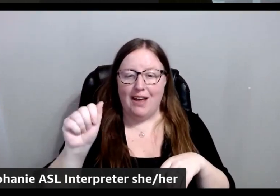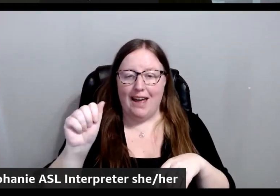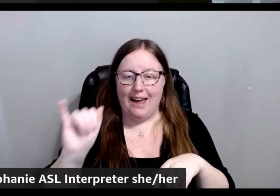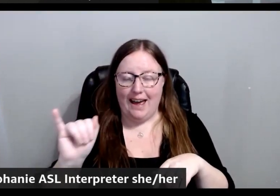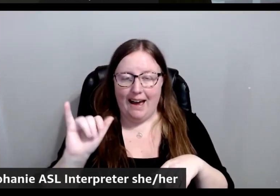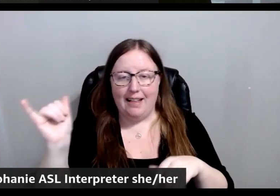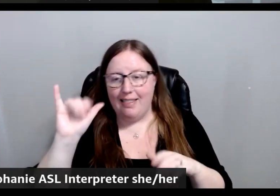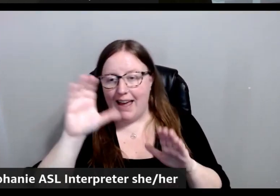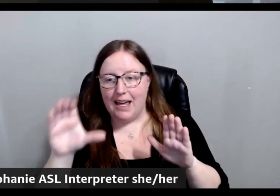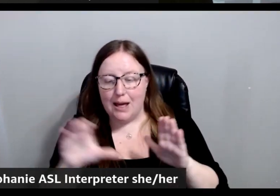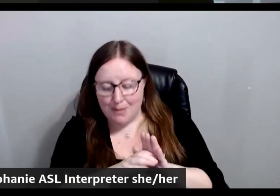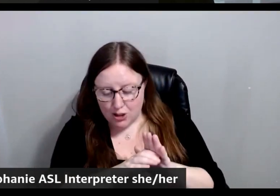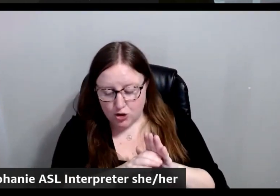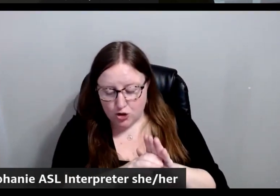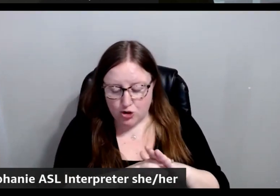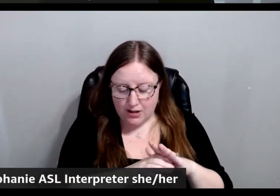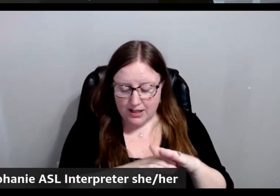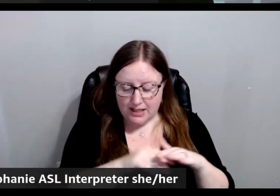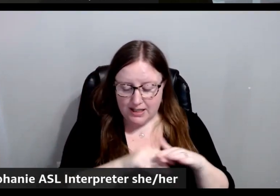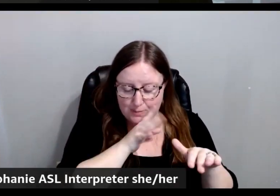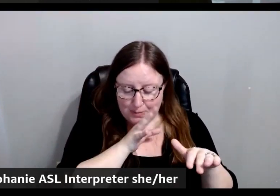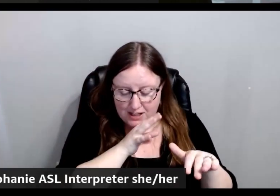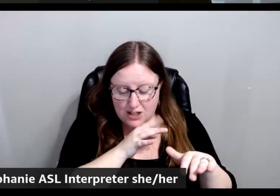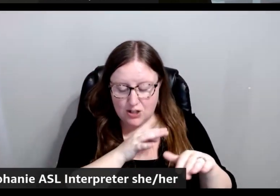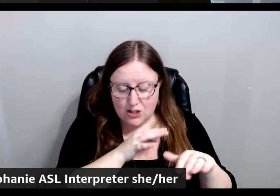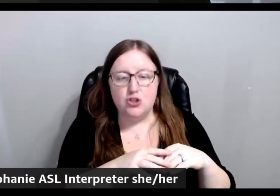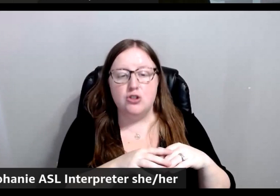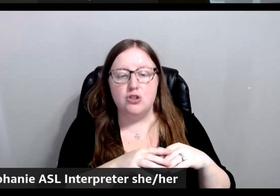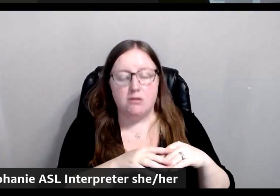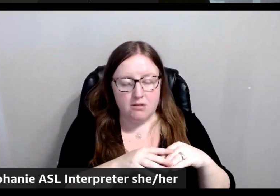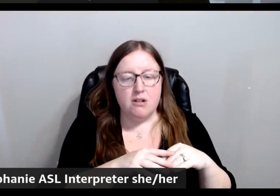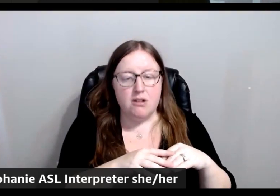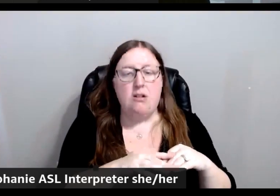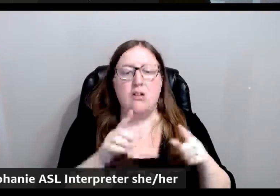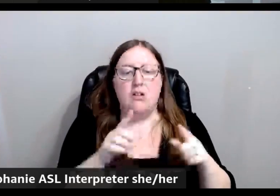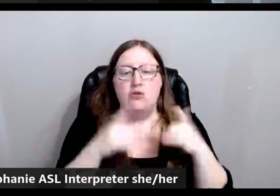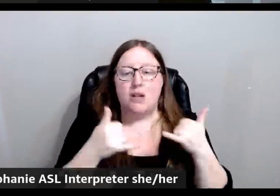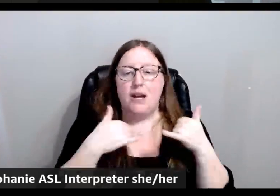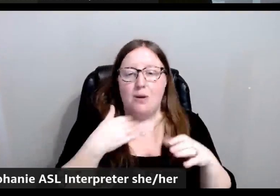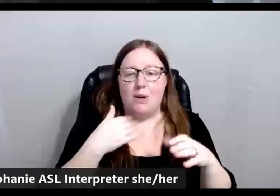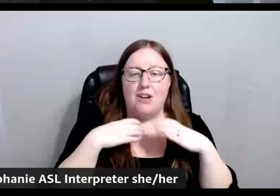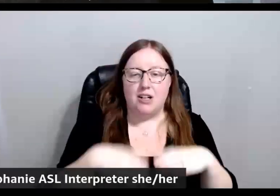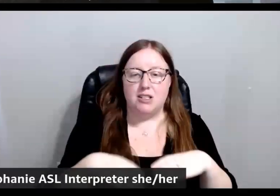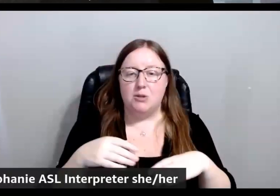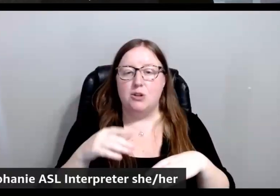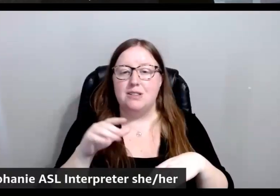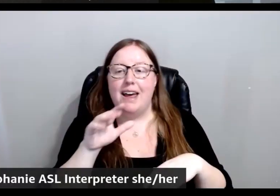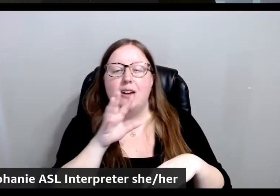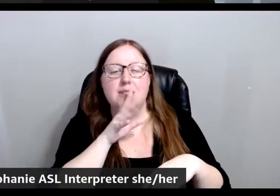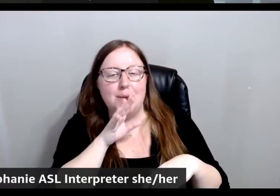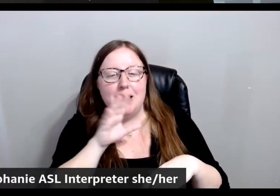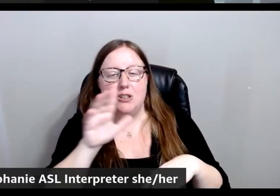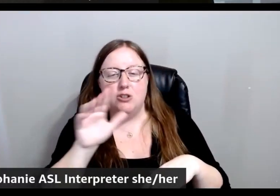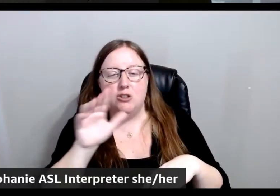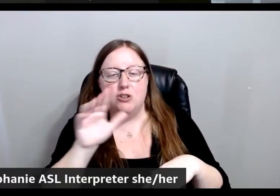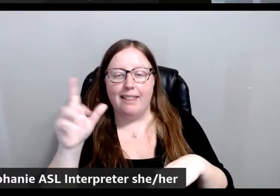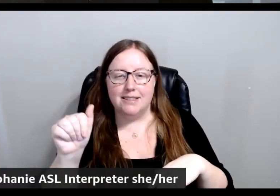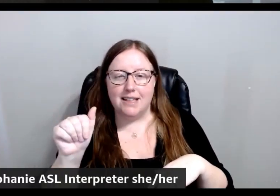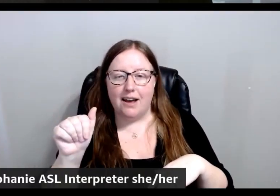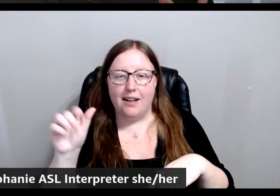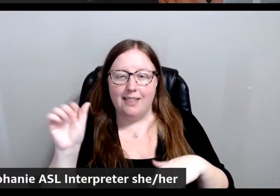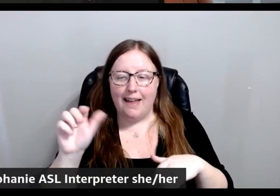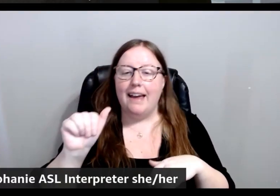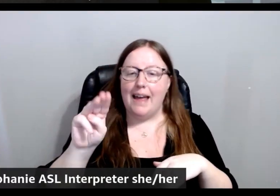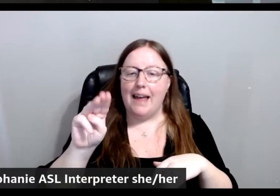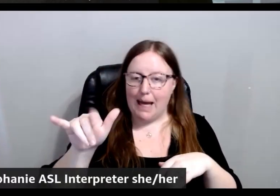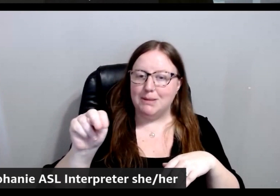like speech. Customers today, we have customers doing speech. Alexa is one of them. Amazon Alexa, all of Amazon Alexa